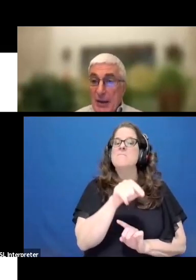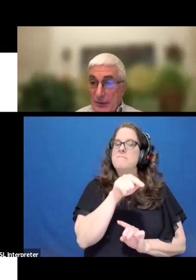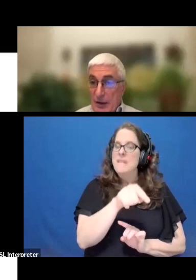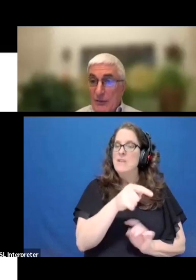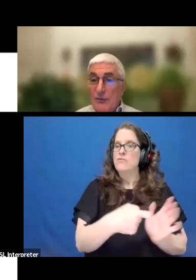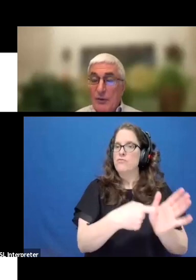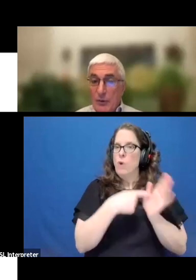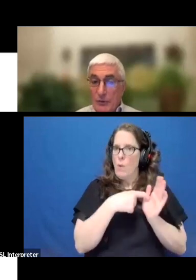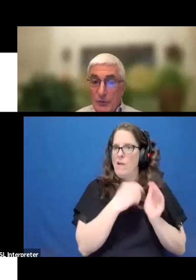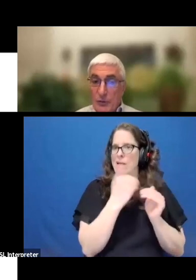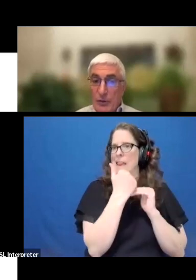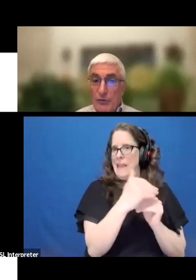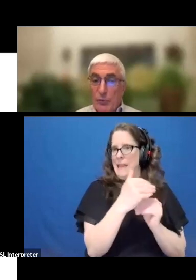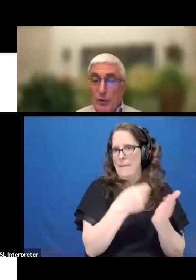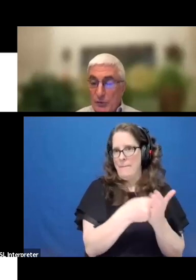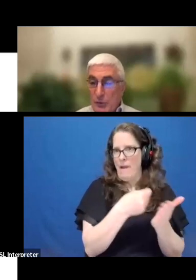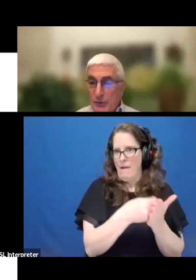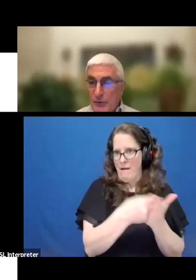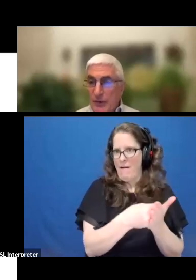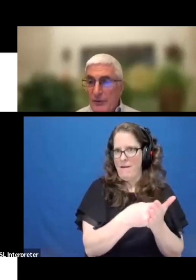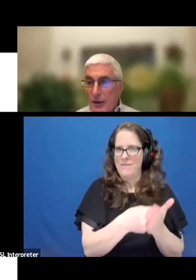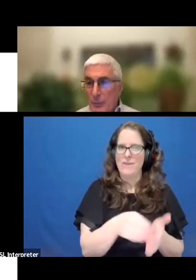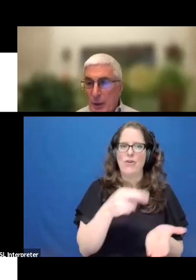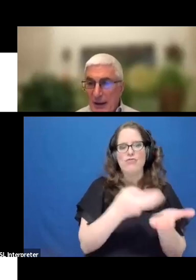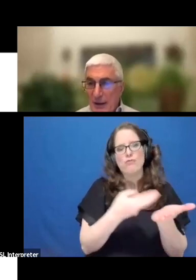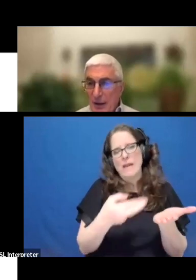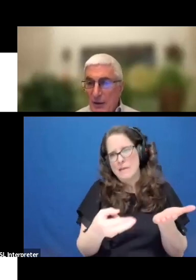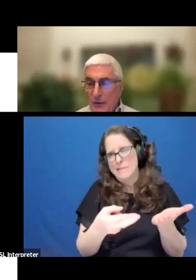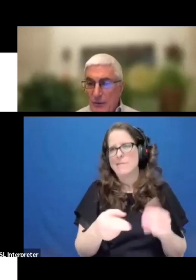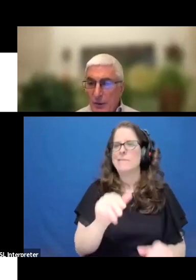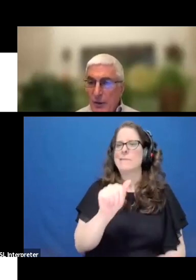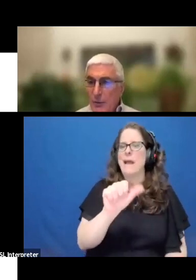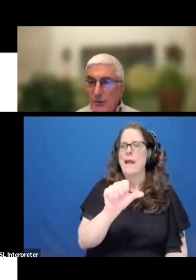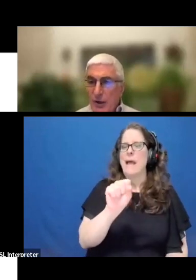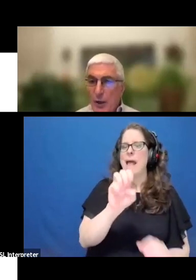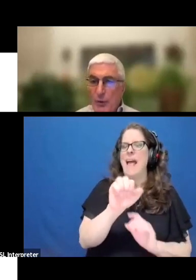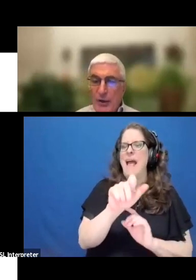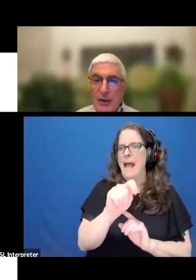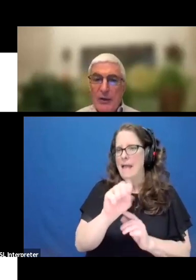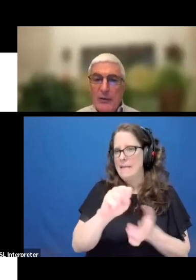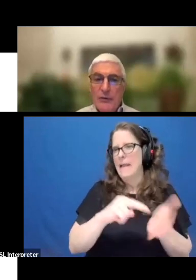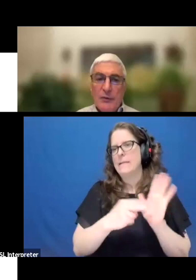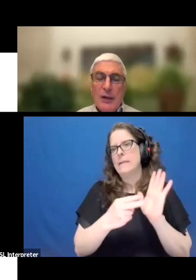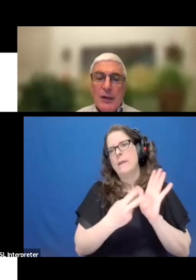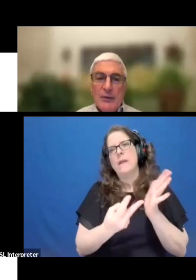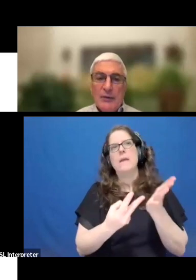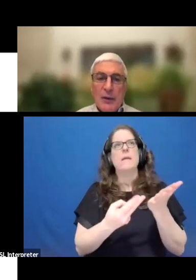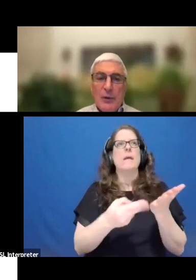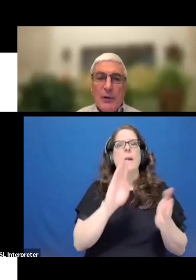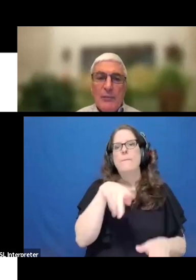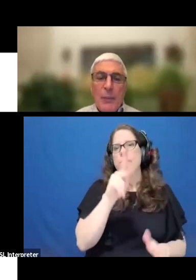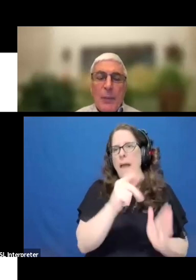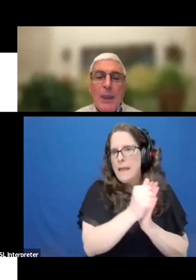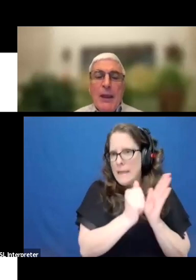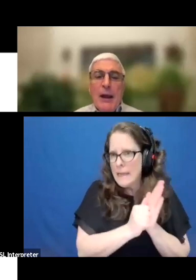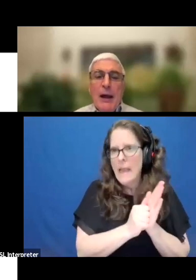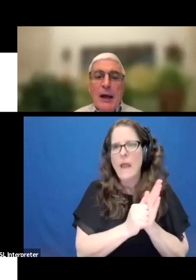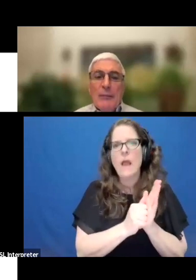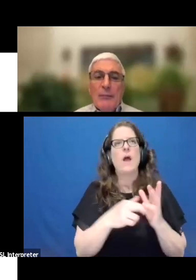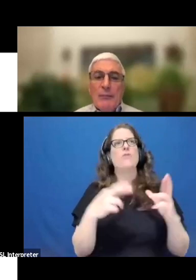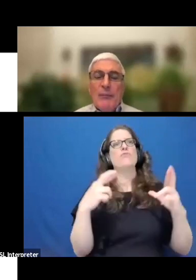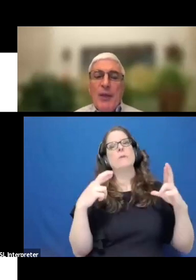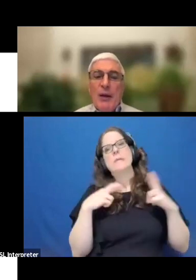limited assets, also known as resources, things like bank accounts, retirement accounts, etc.